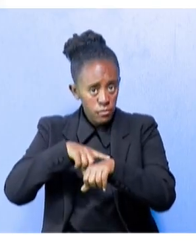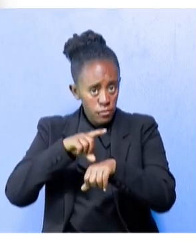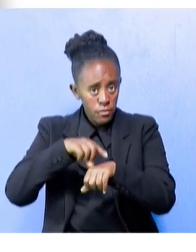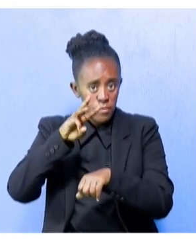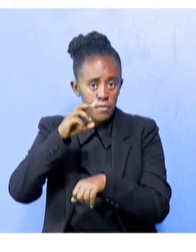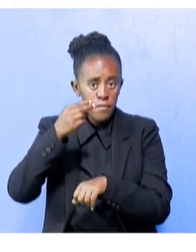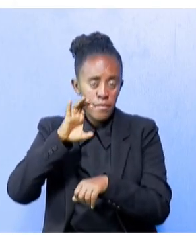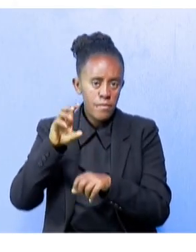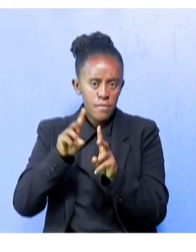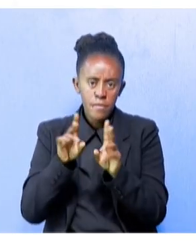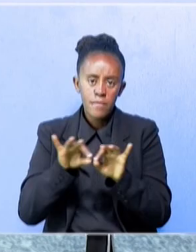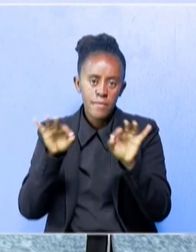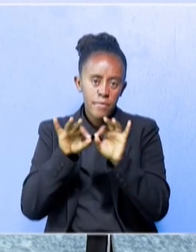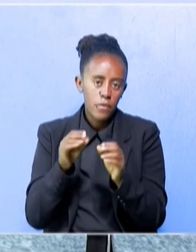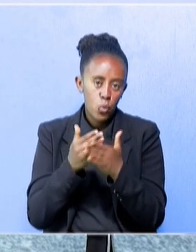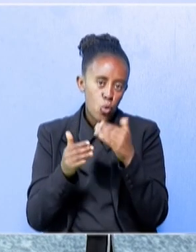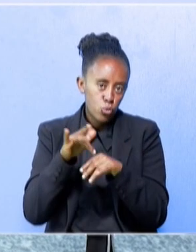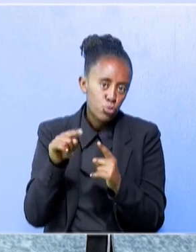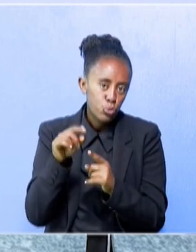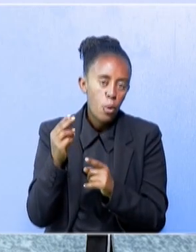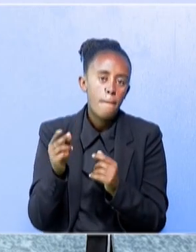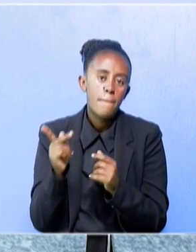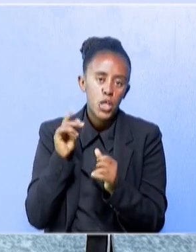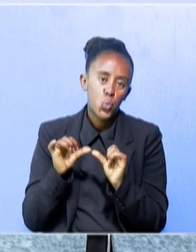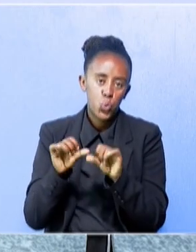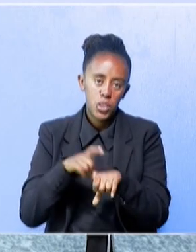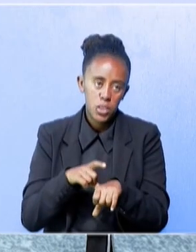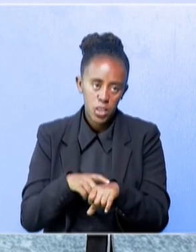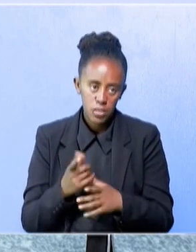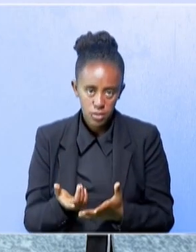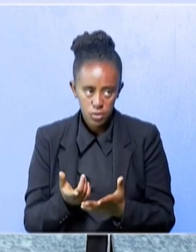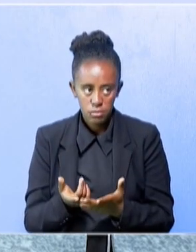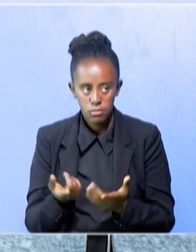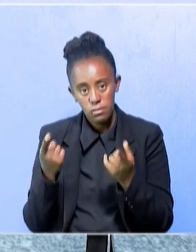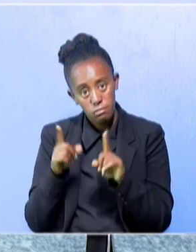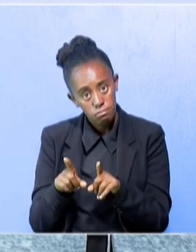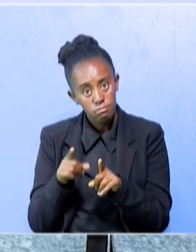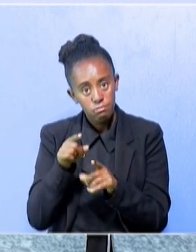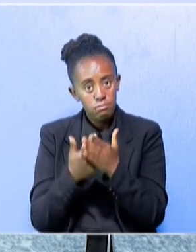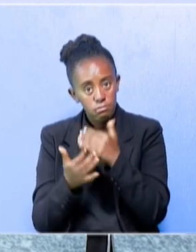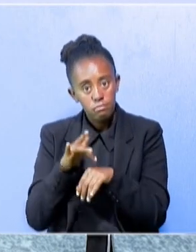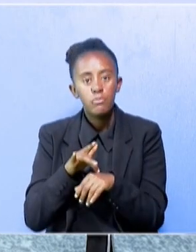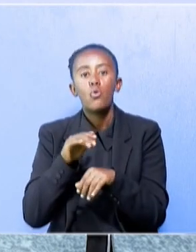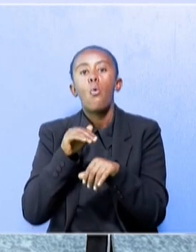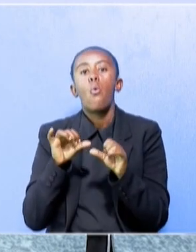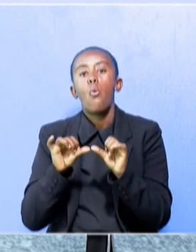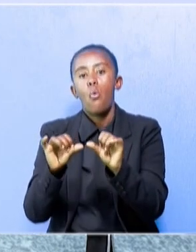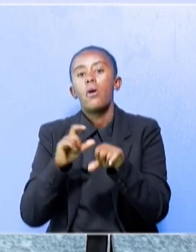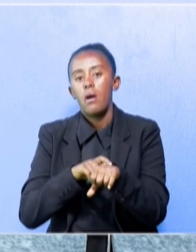important in order to use past continuous tense. When? If you want to talk about ongoing